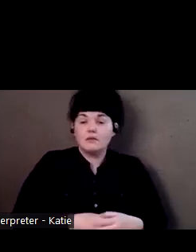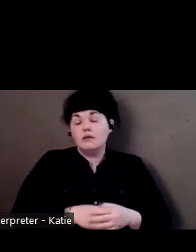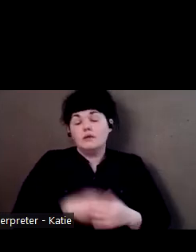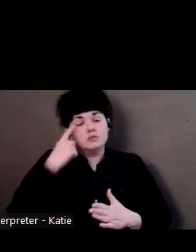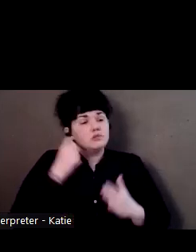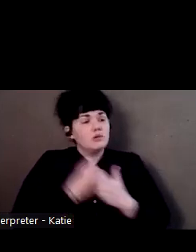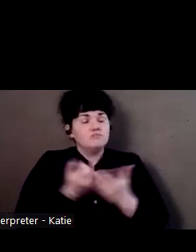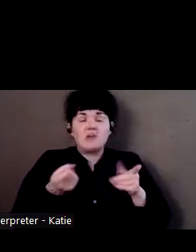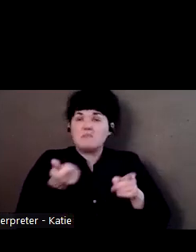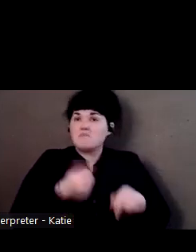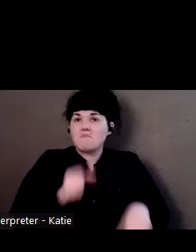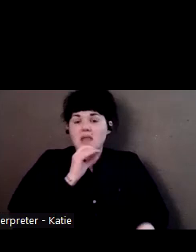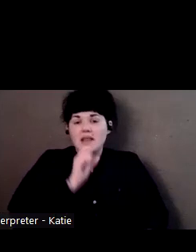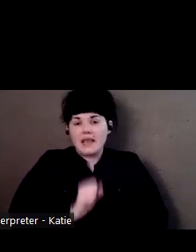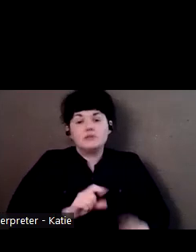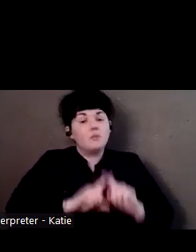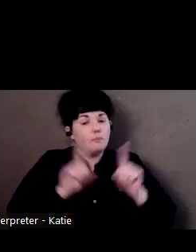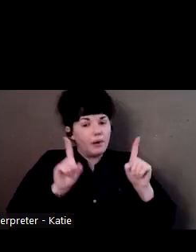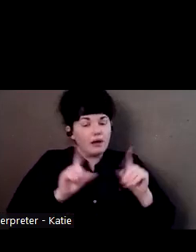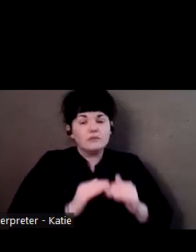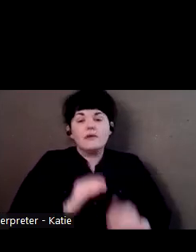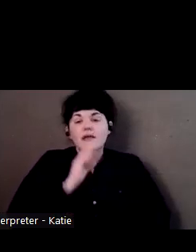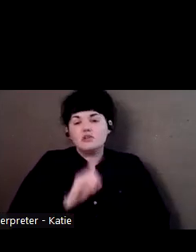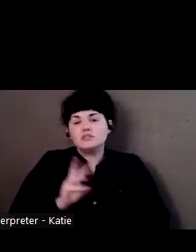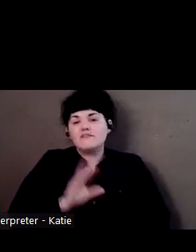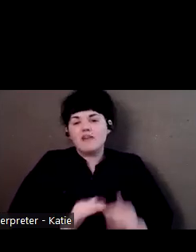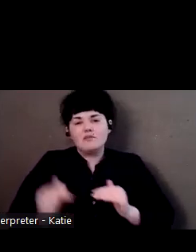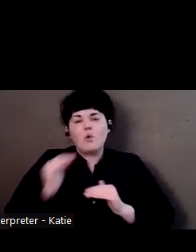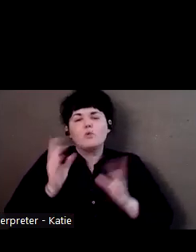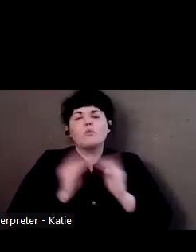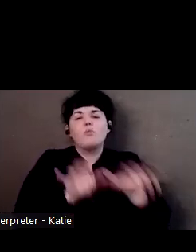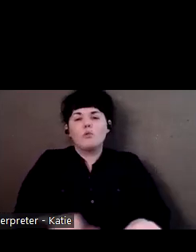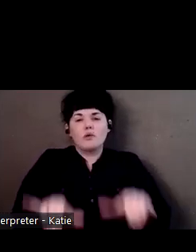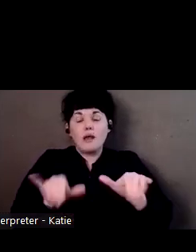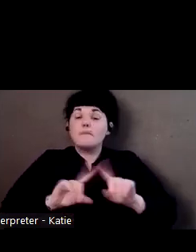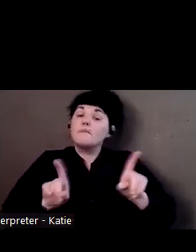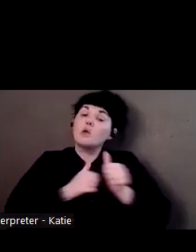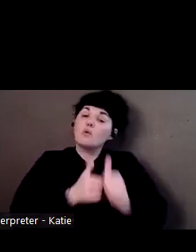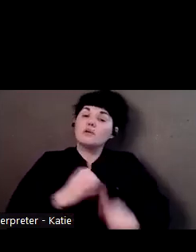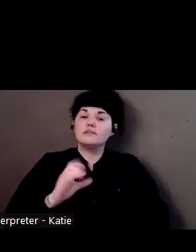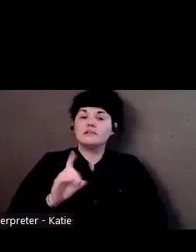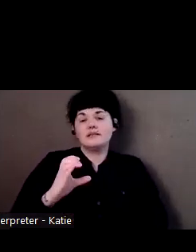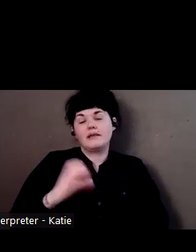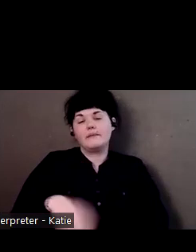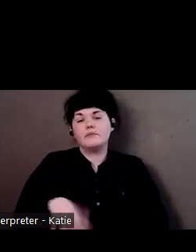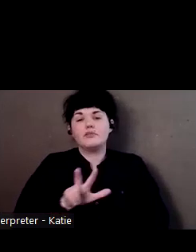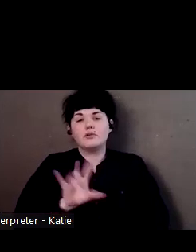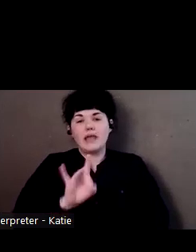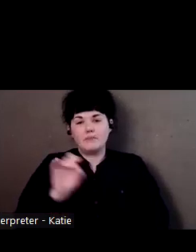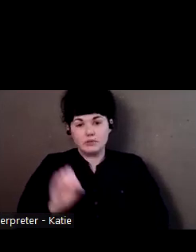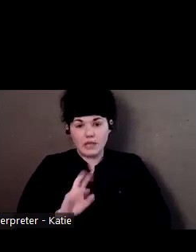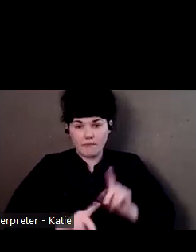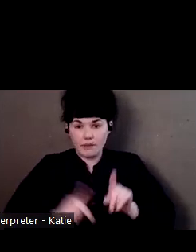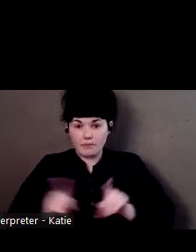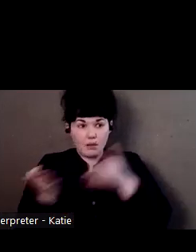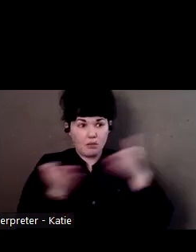common in people 65 years or older. However, according to the CDC, 38% of people hospitalized for stroke